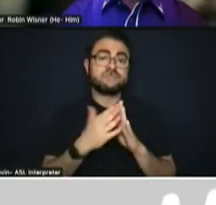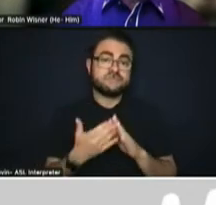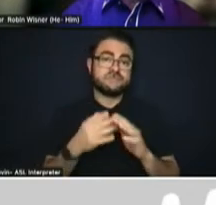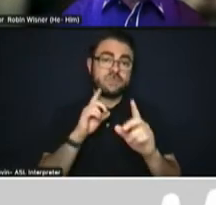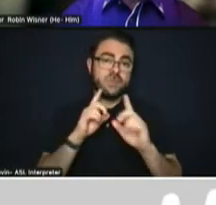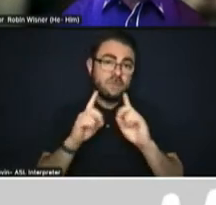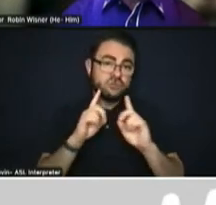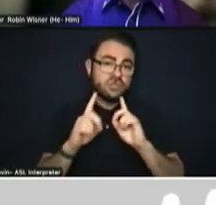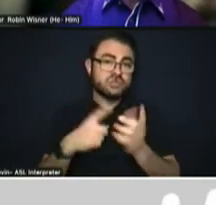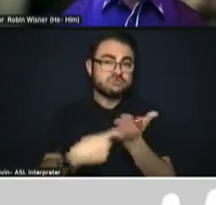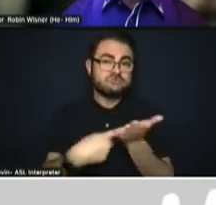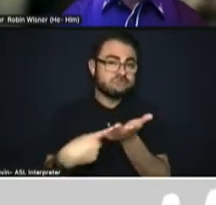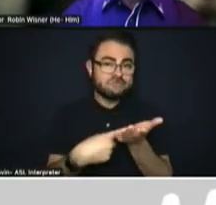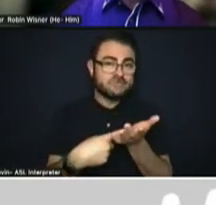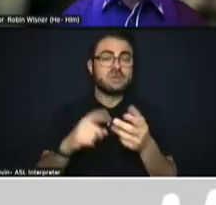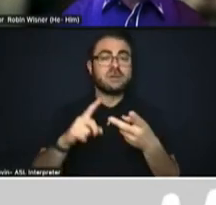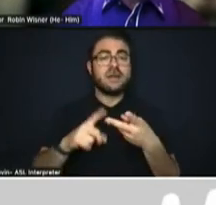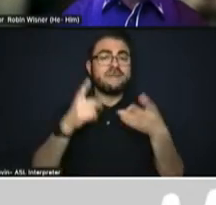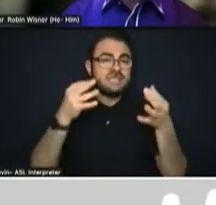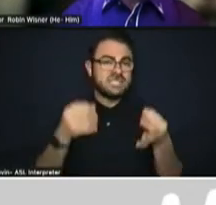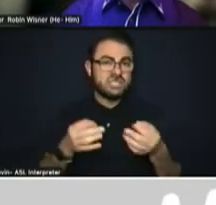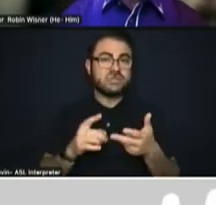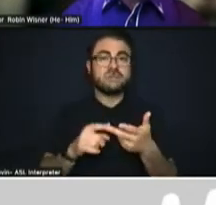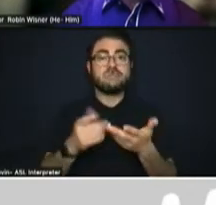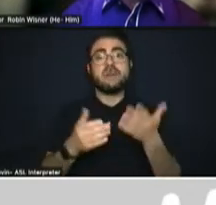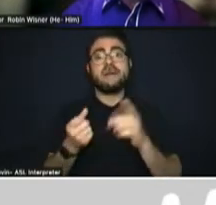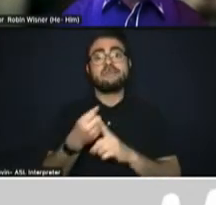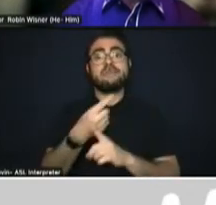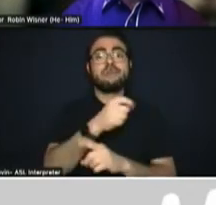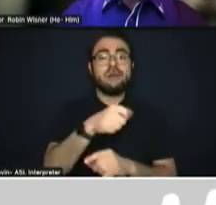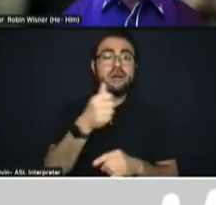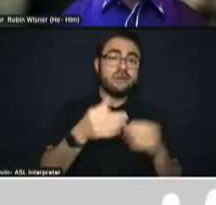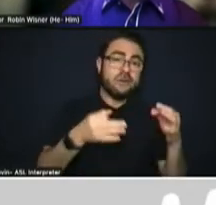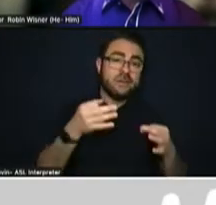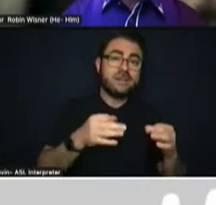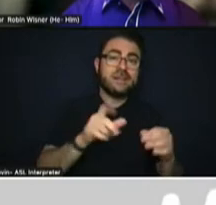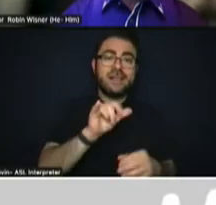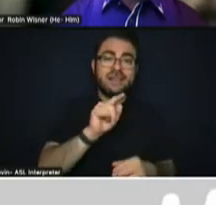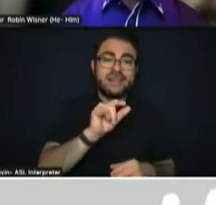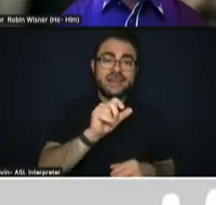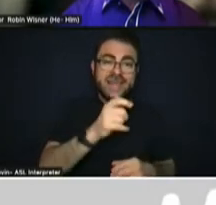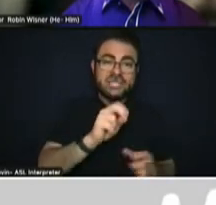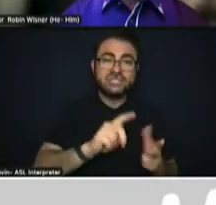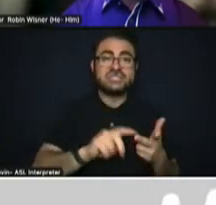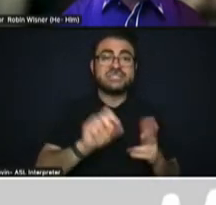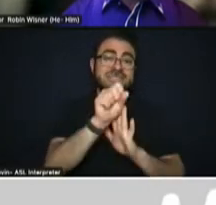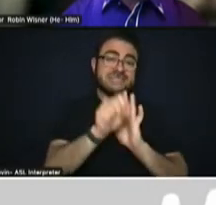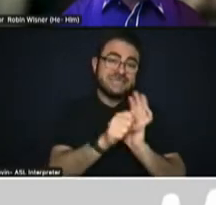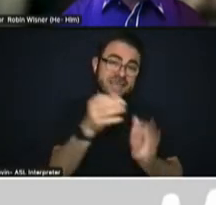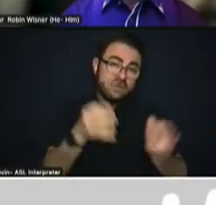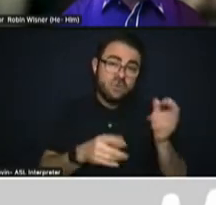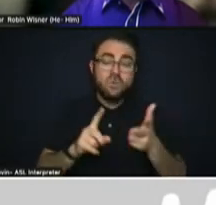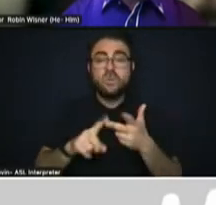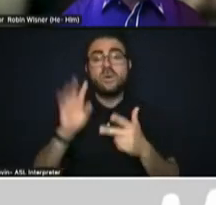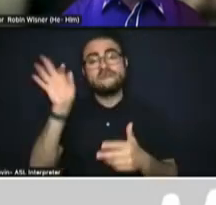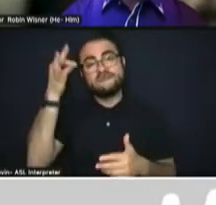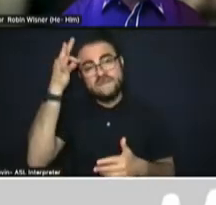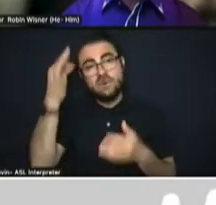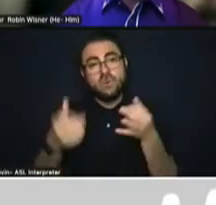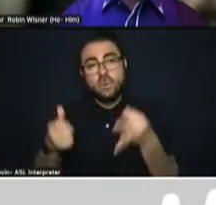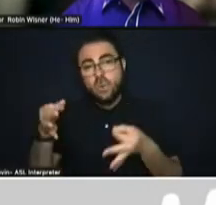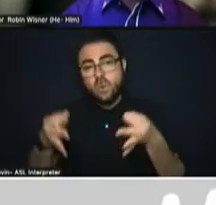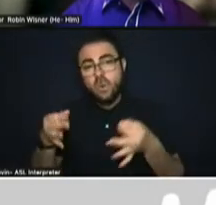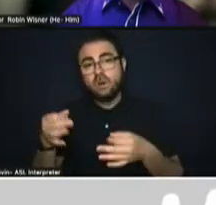decision. There could have been spinoff litigation in state court and in federal court. Those processes each